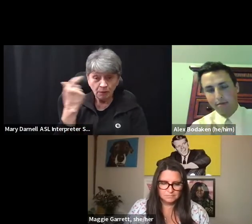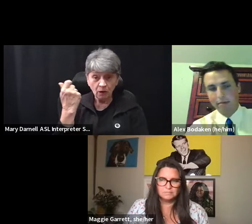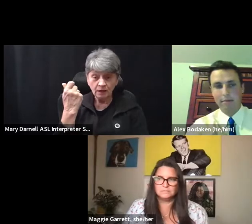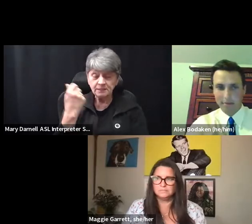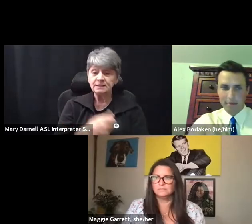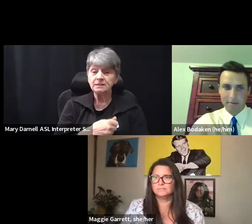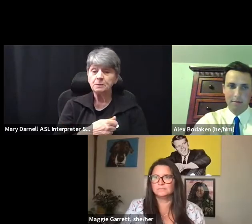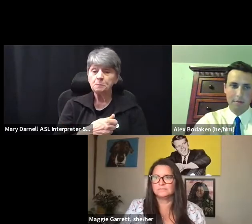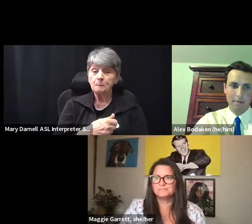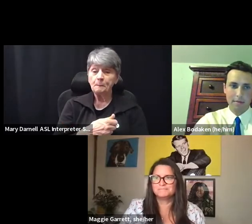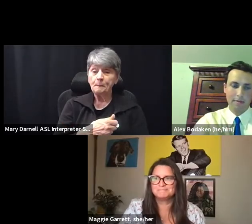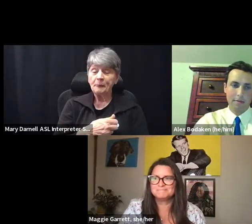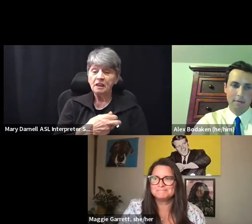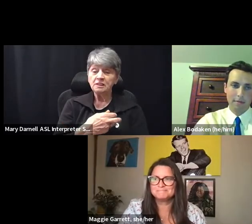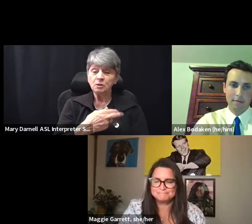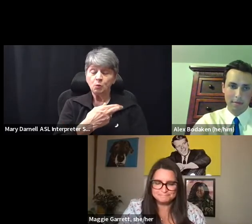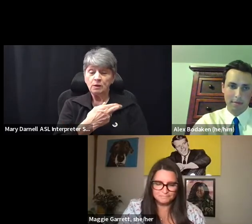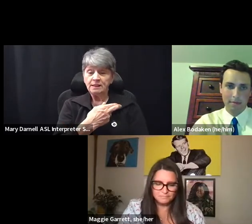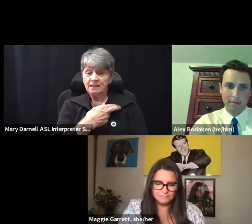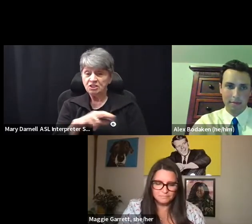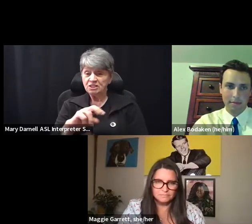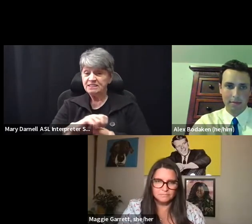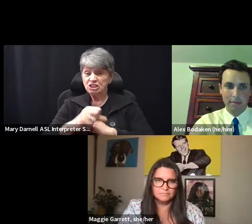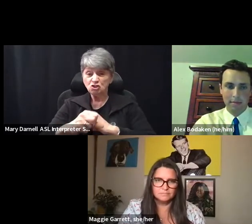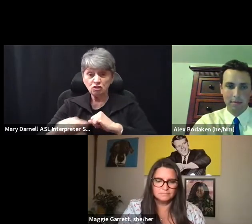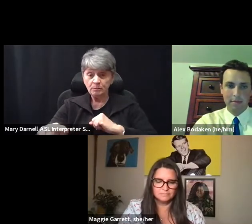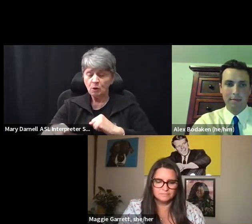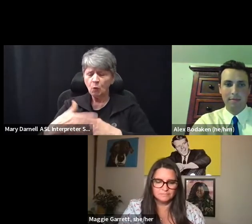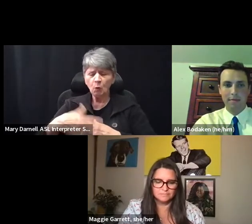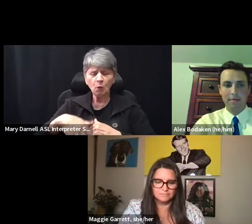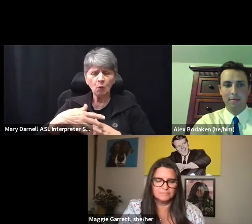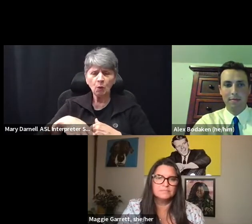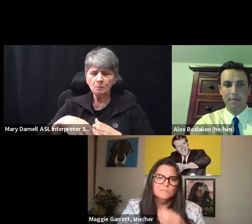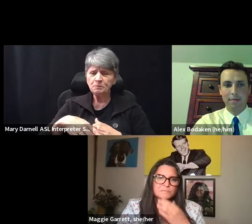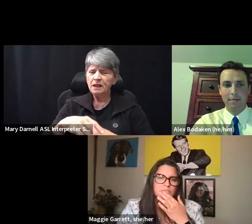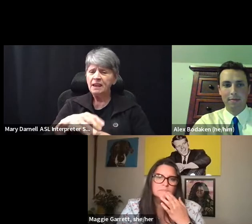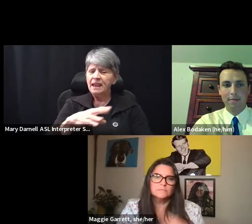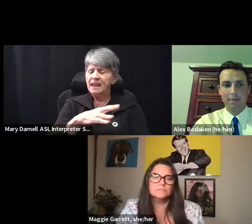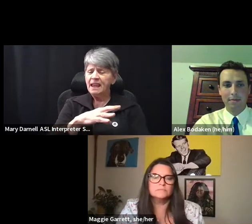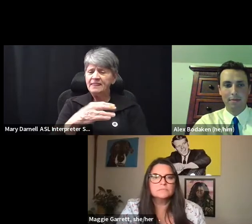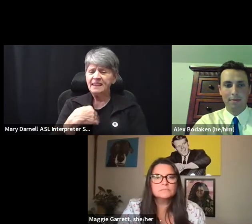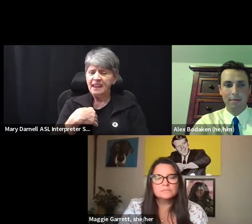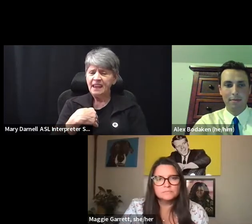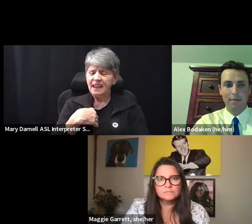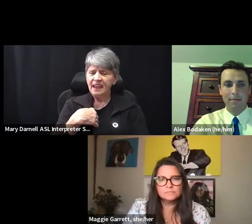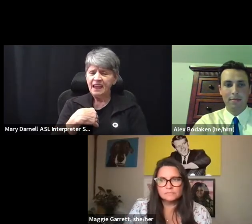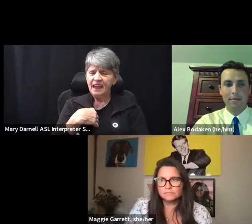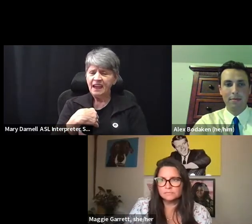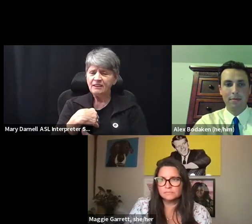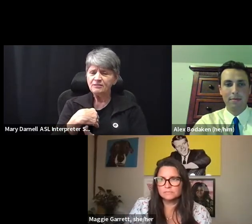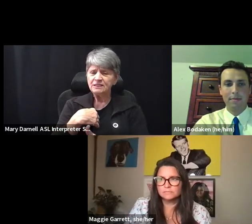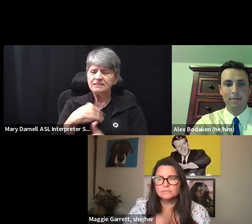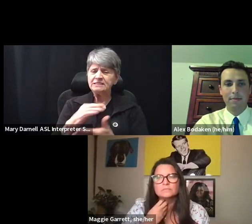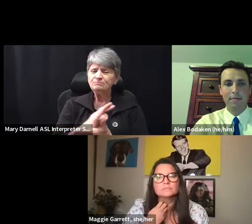smarter and they have scrubbed their religion language from almost all of their abortion bans